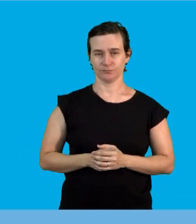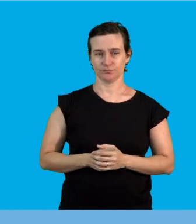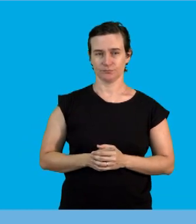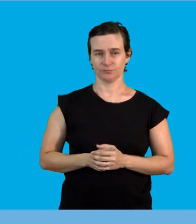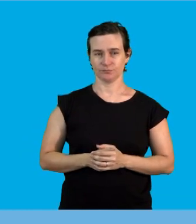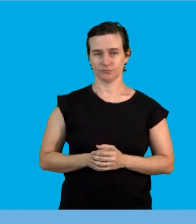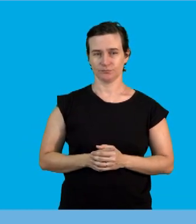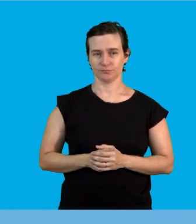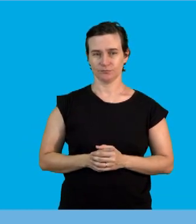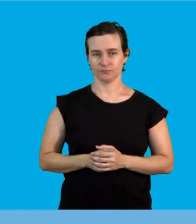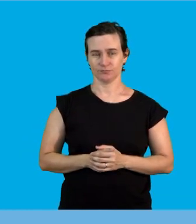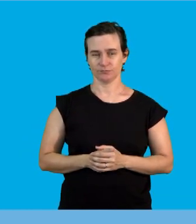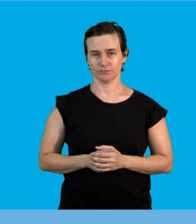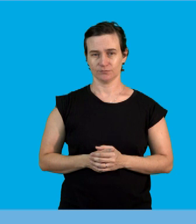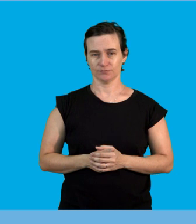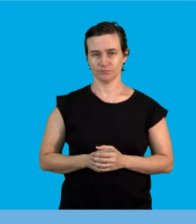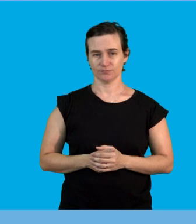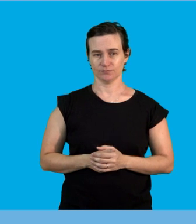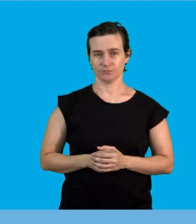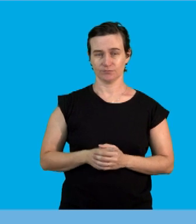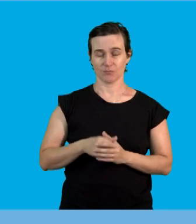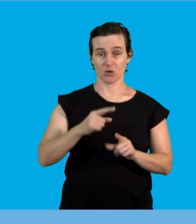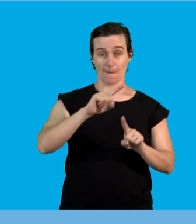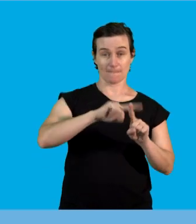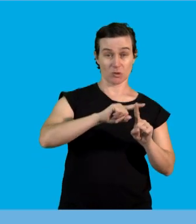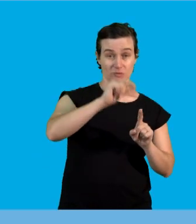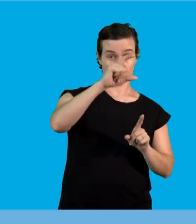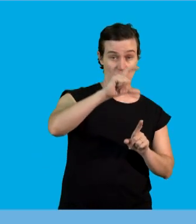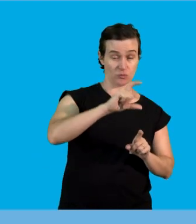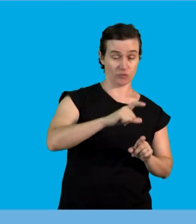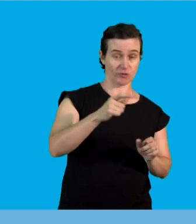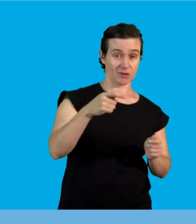Now, all of these, they are going to be connected in parallel.